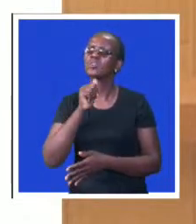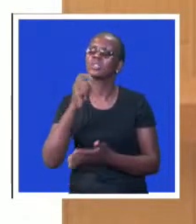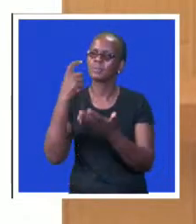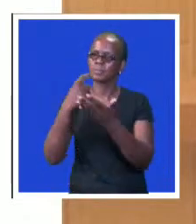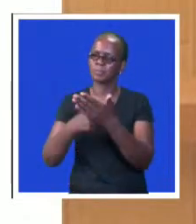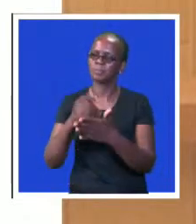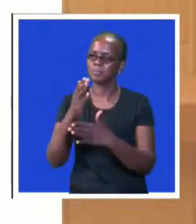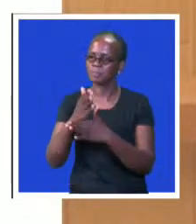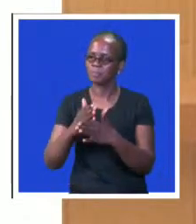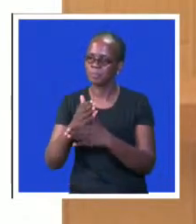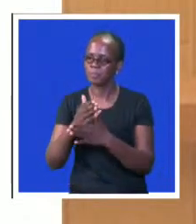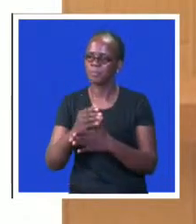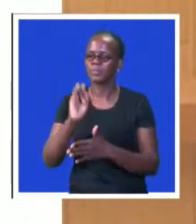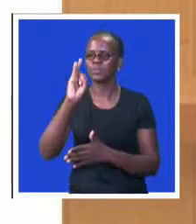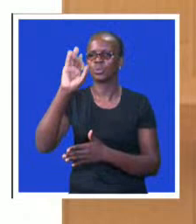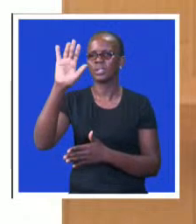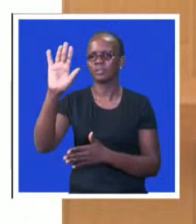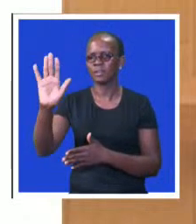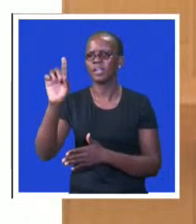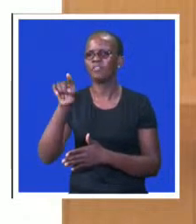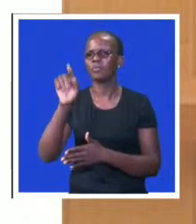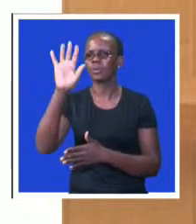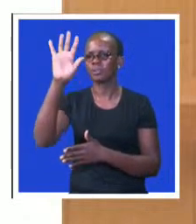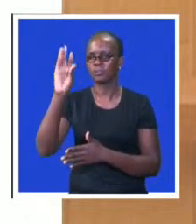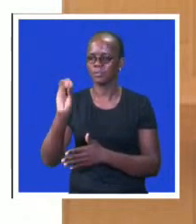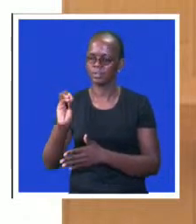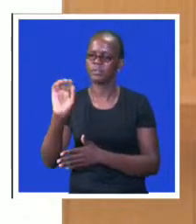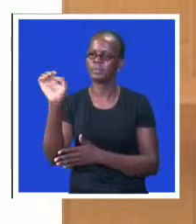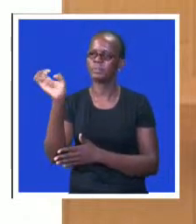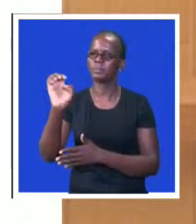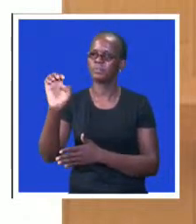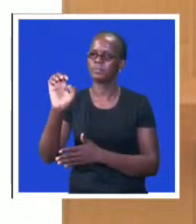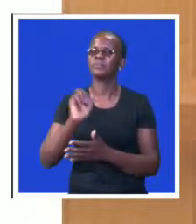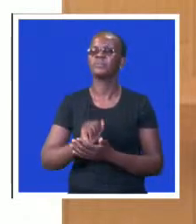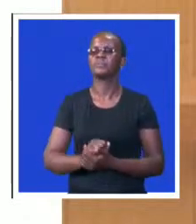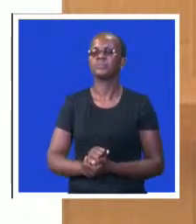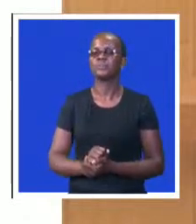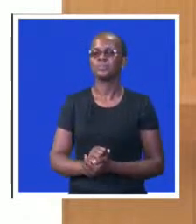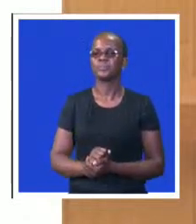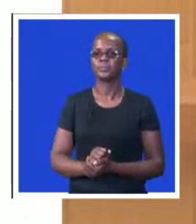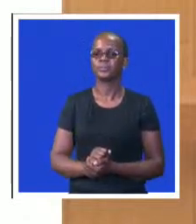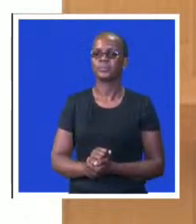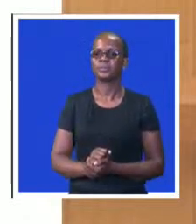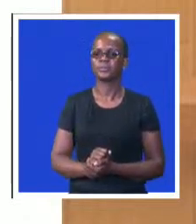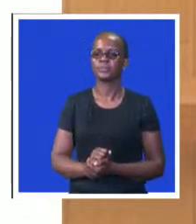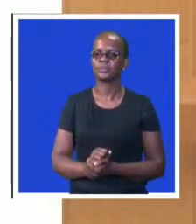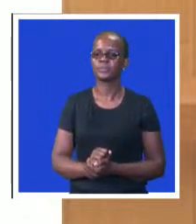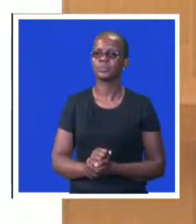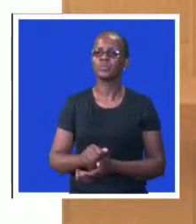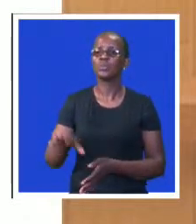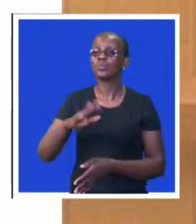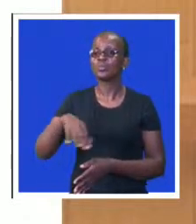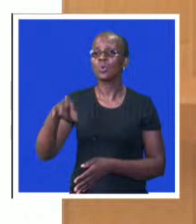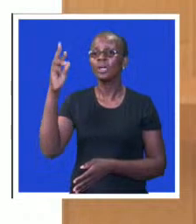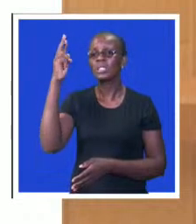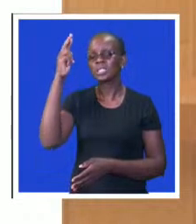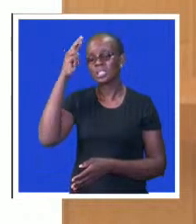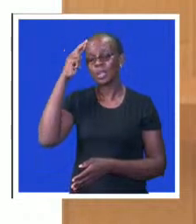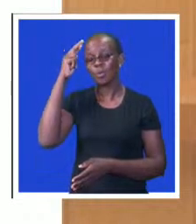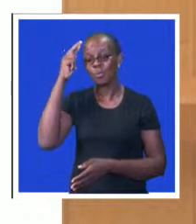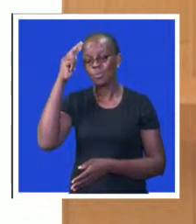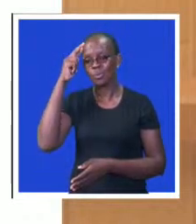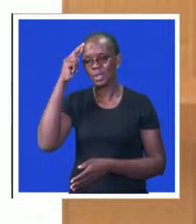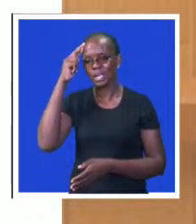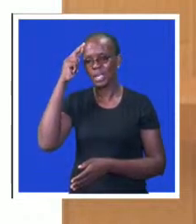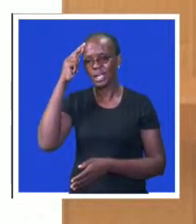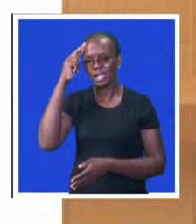50 cents. The total cost of 3 loaves of bread is 25 emalangeni. Remember, the total